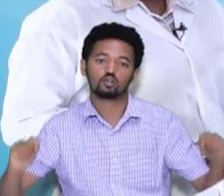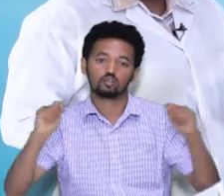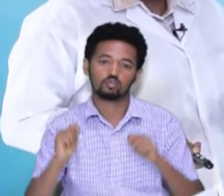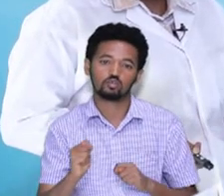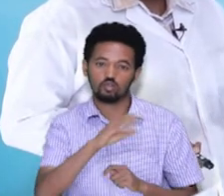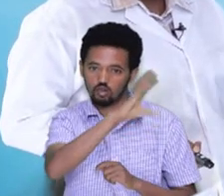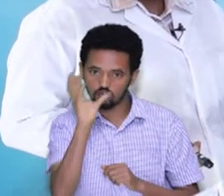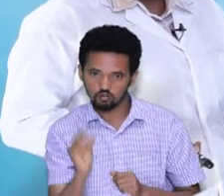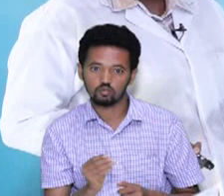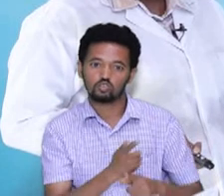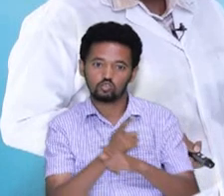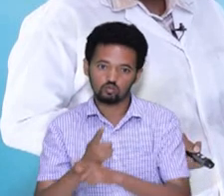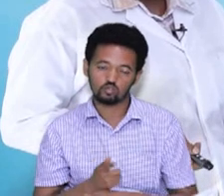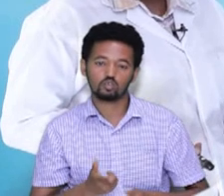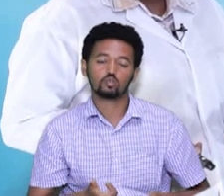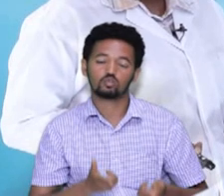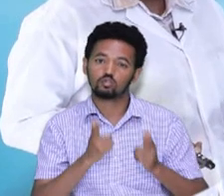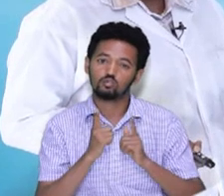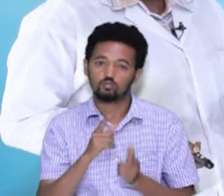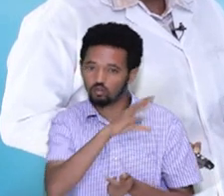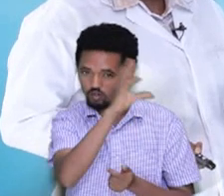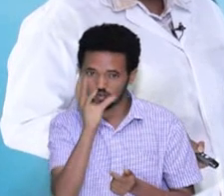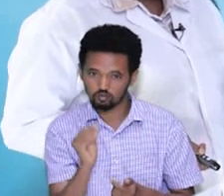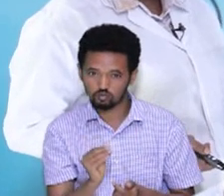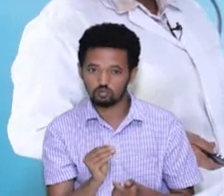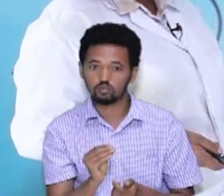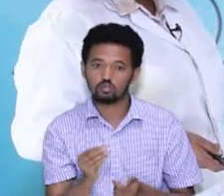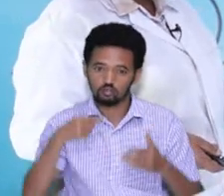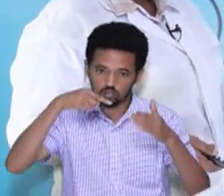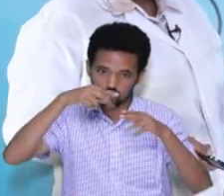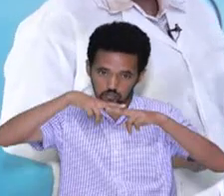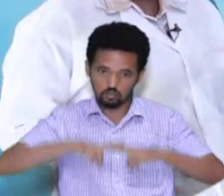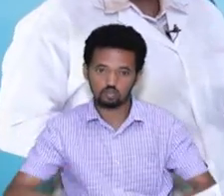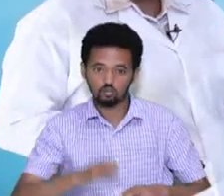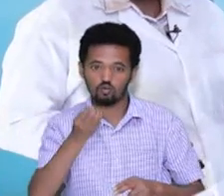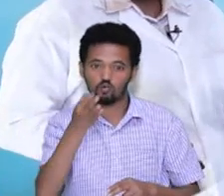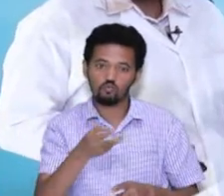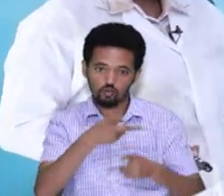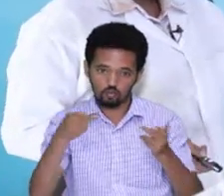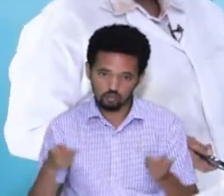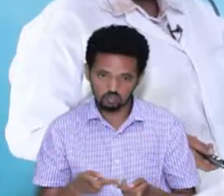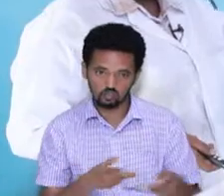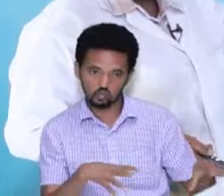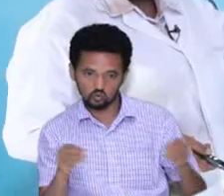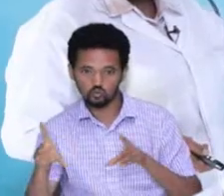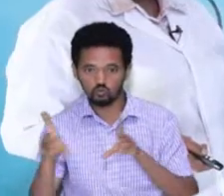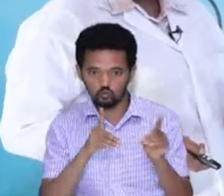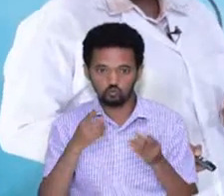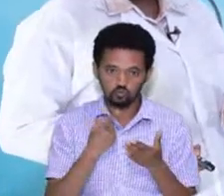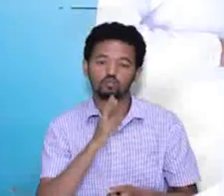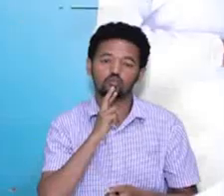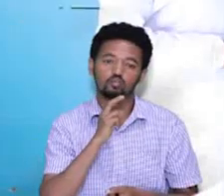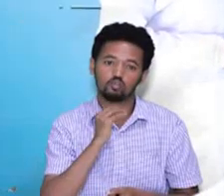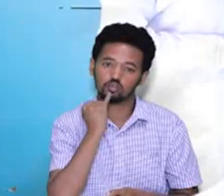Africa, geological history of Africa. So depend on this, please students do this